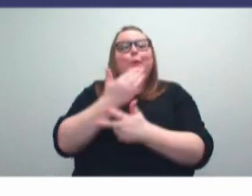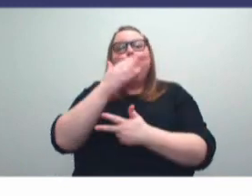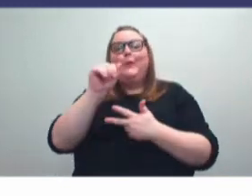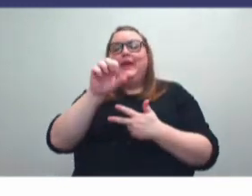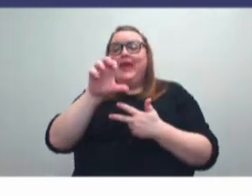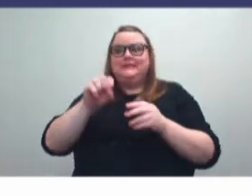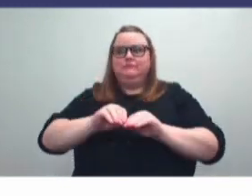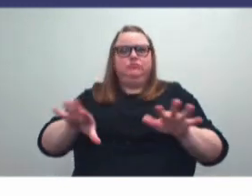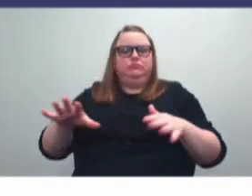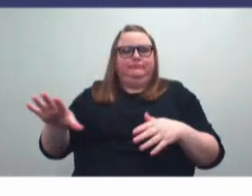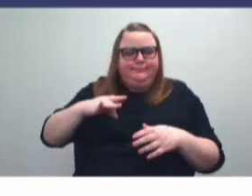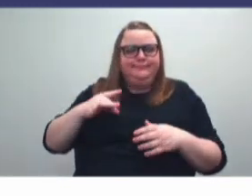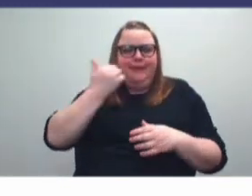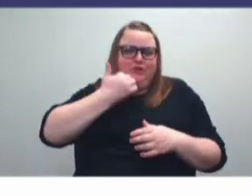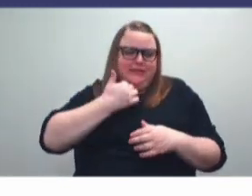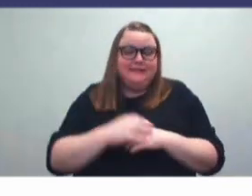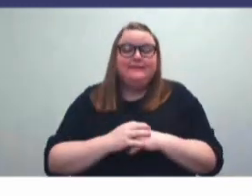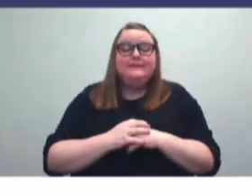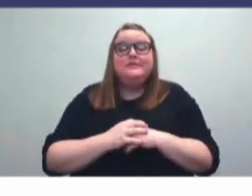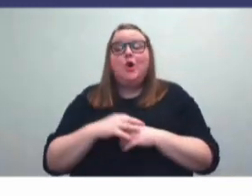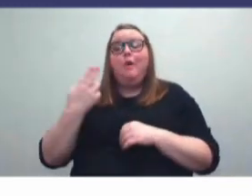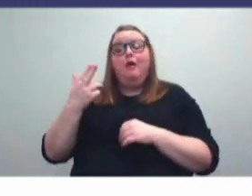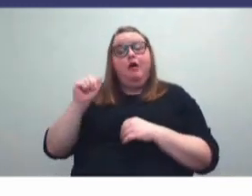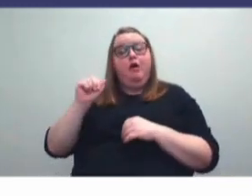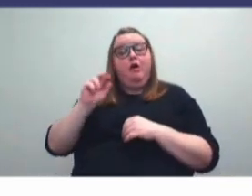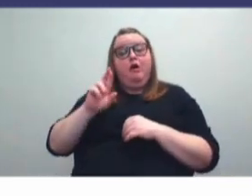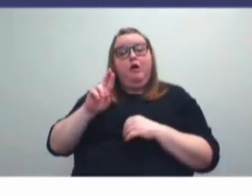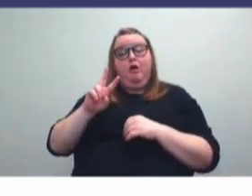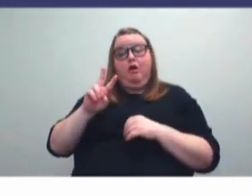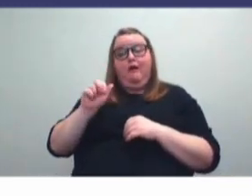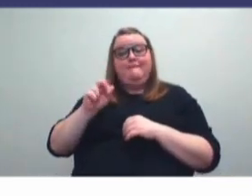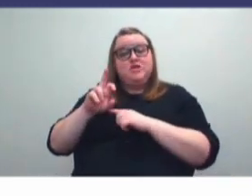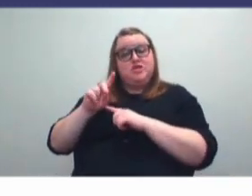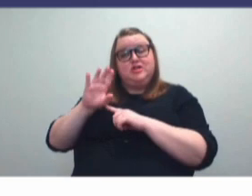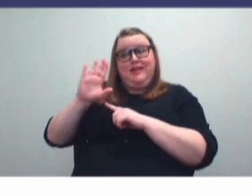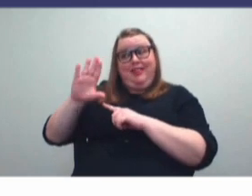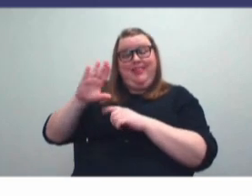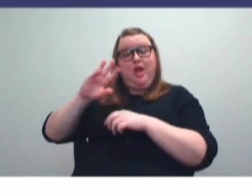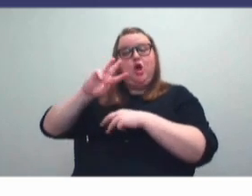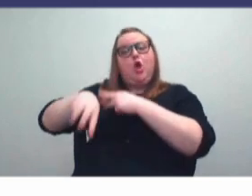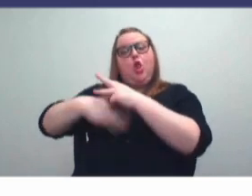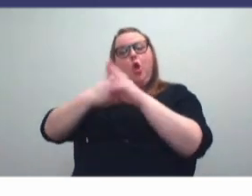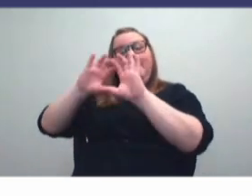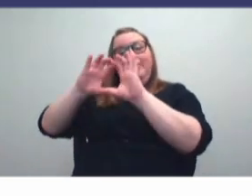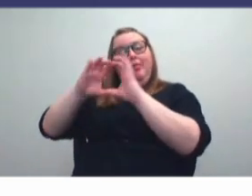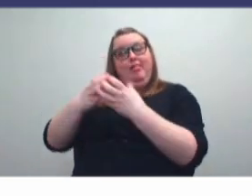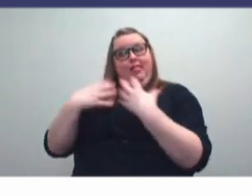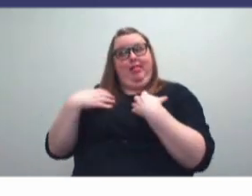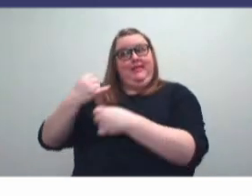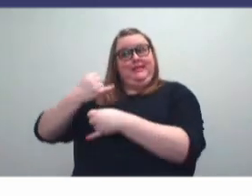Harvard Global Health Institute's class breaks for our model and normalized that data by our population. So it's new cases daily